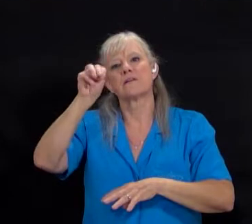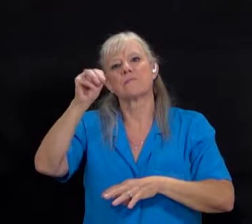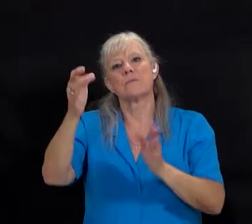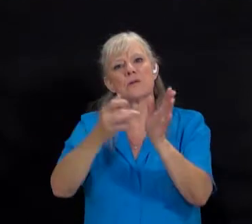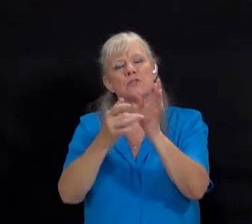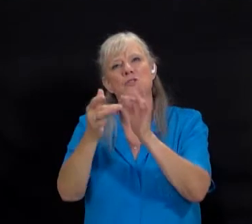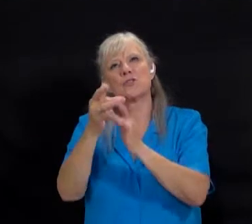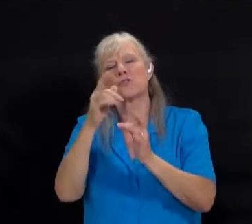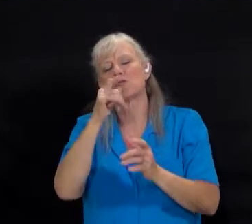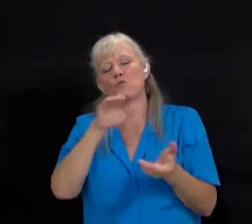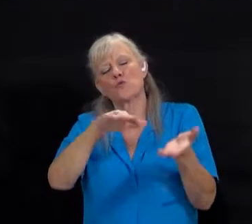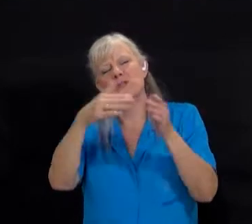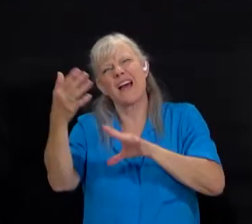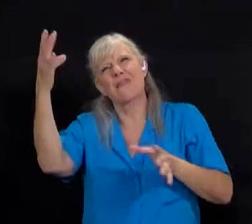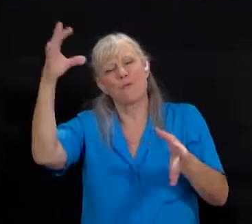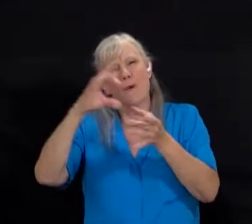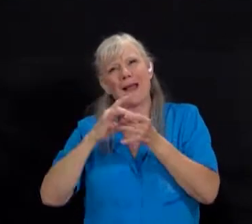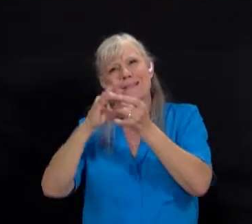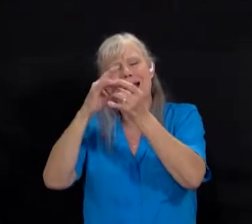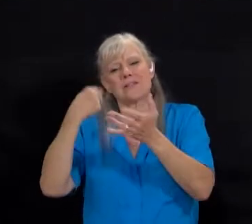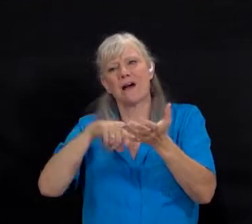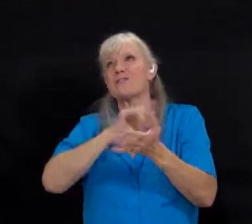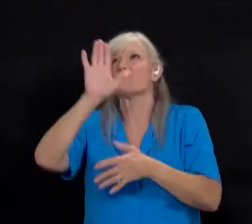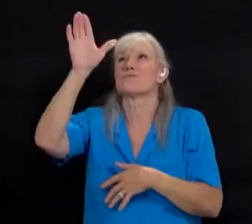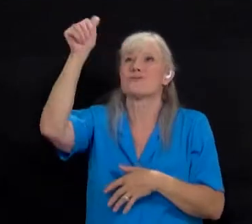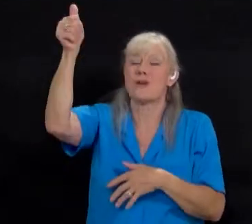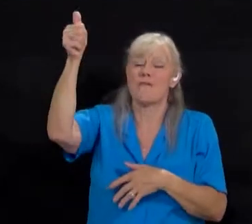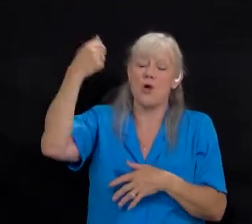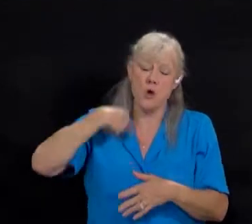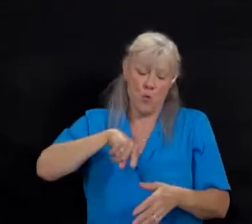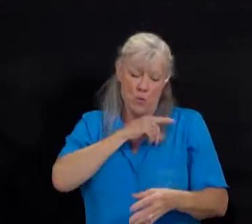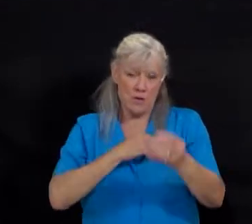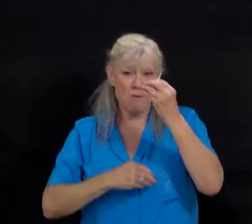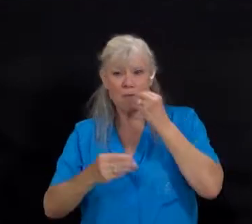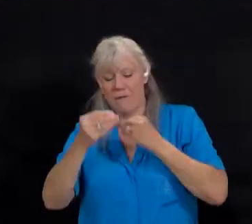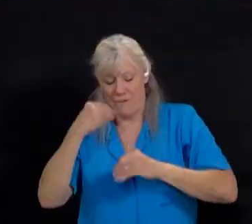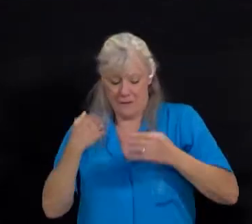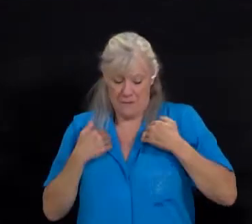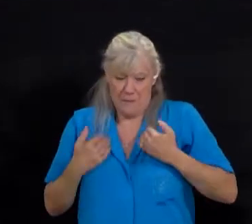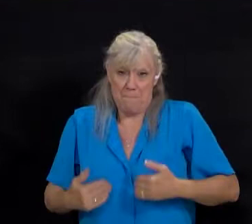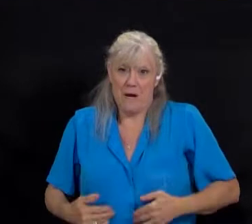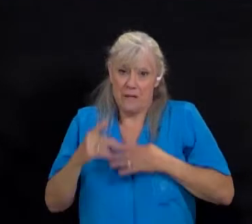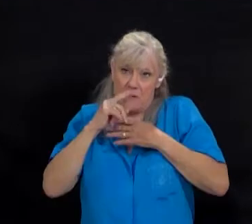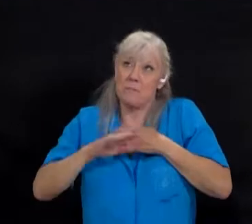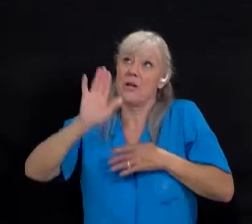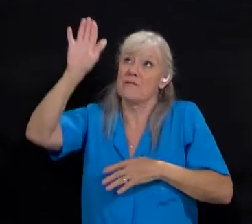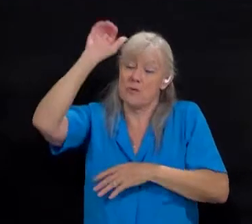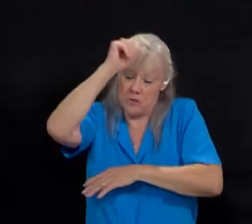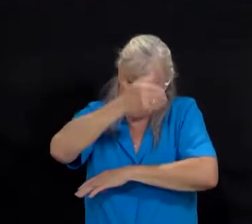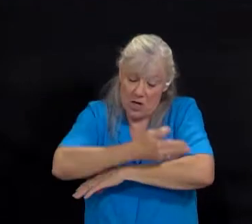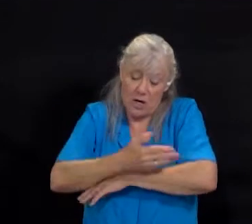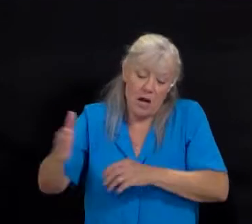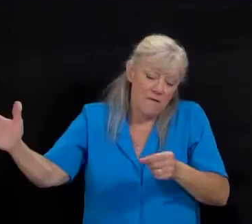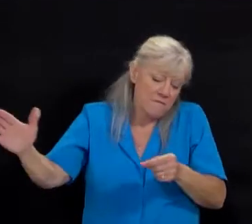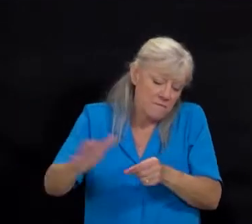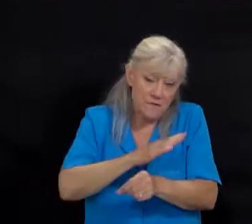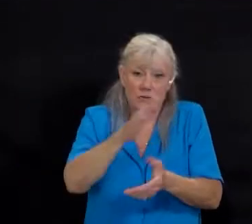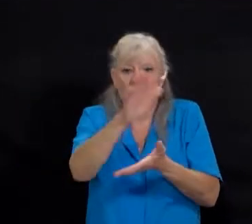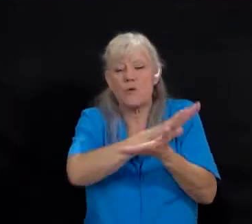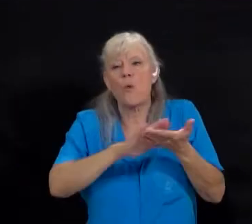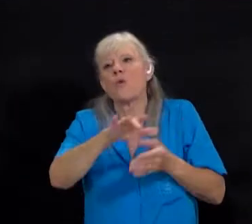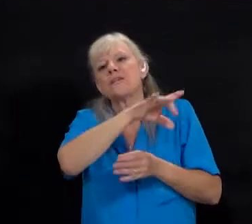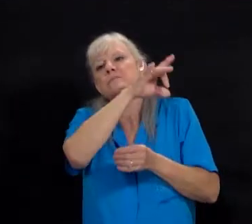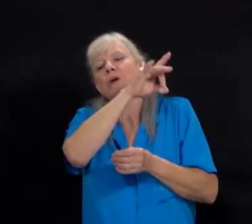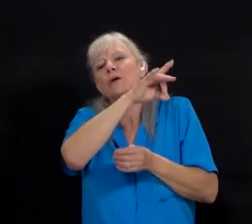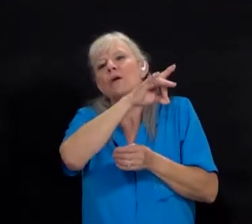to reconcile us to yourself. Grant that we who are nourished by the body and blood of your Son, and filled with his Holy